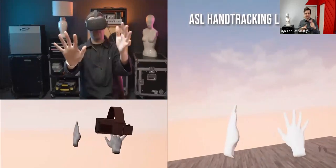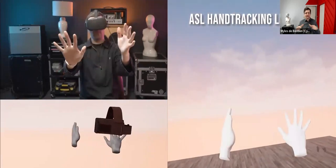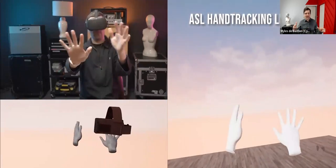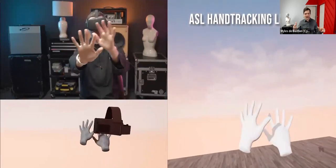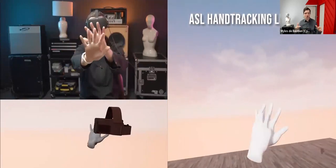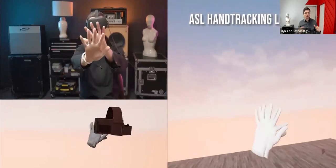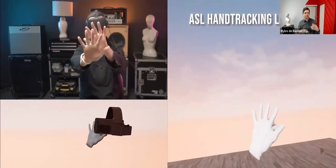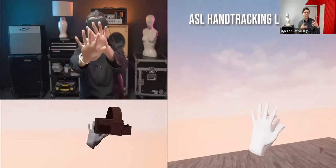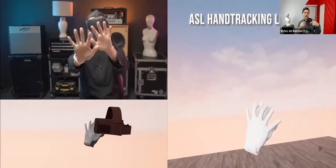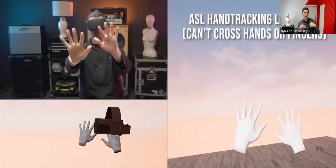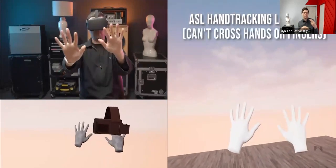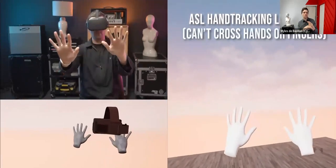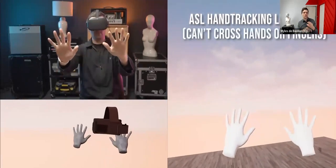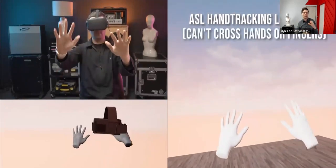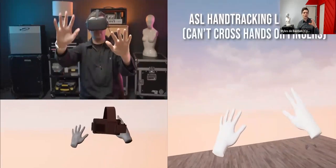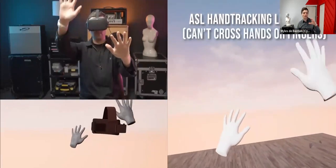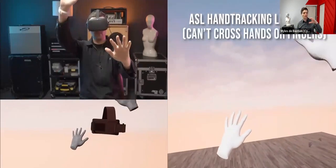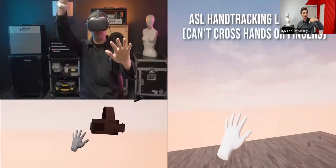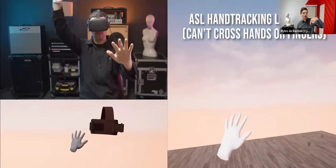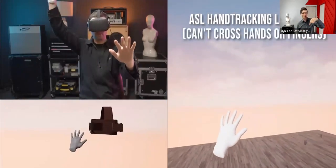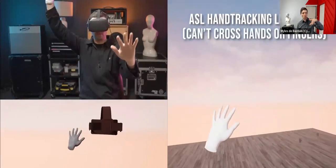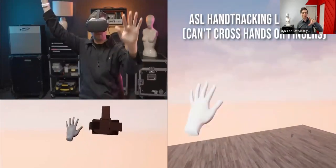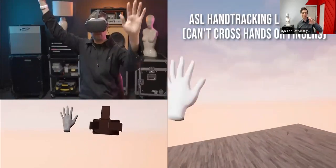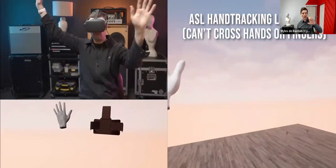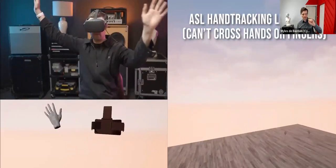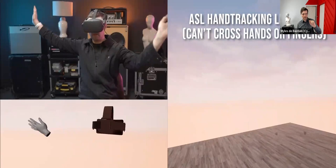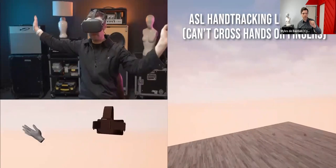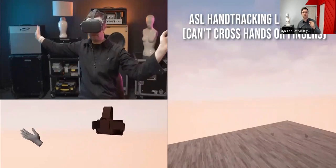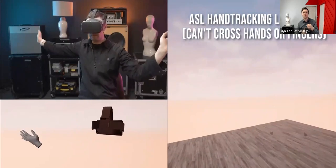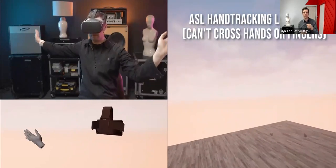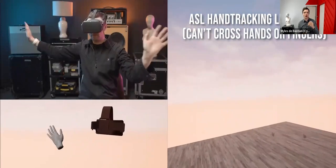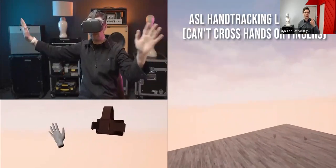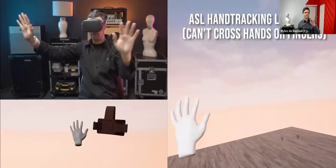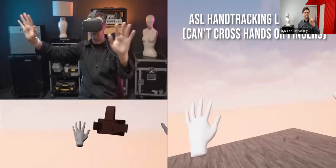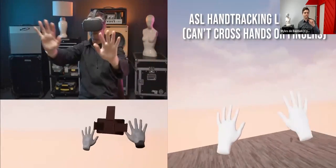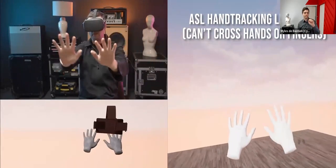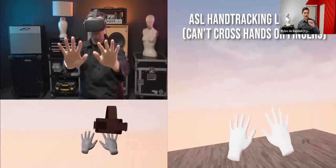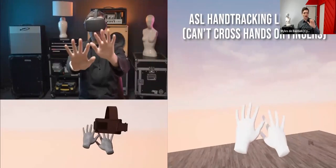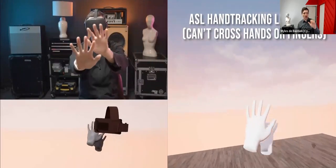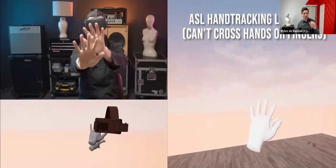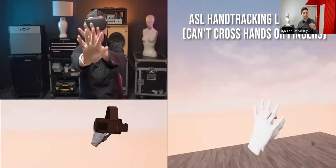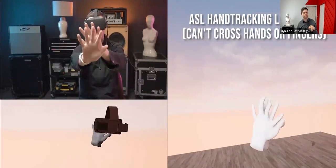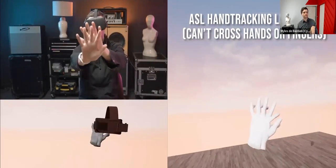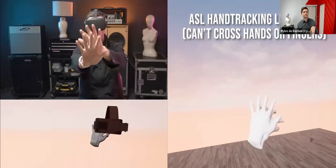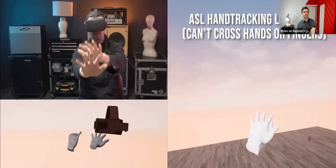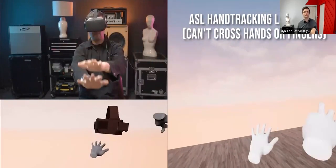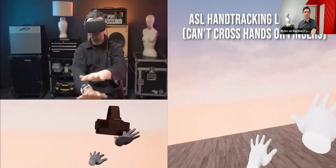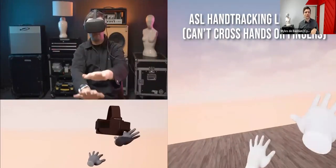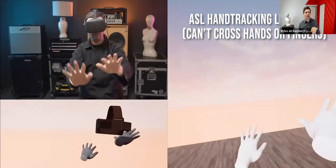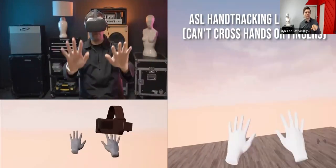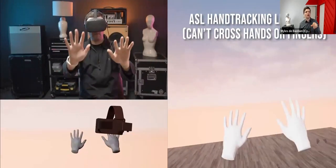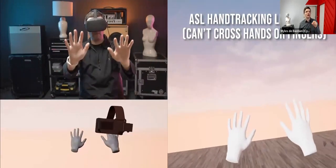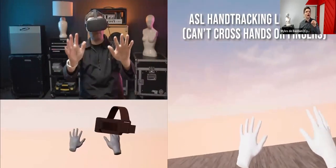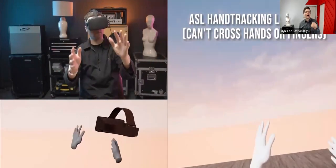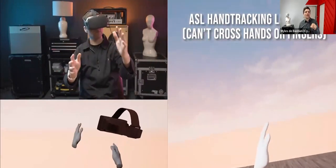And one more challenge with sign language. I'm using the Quest